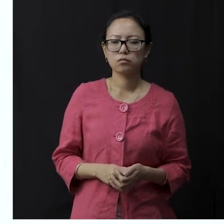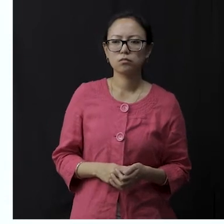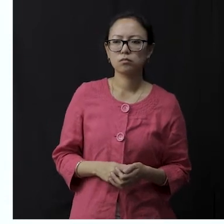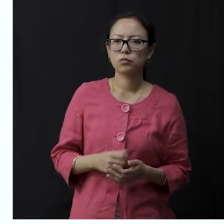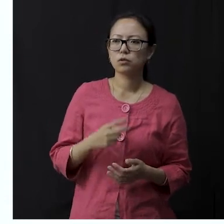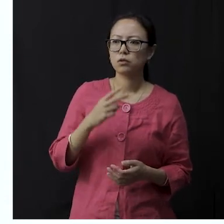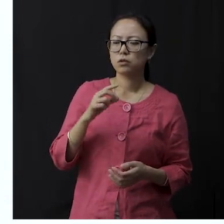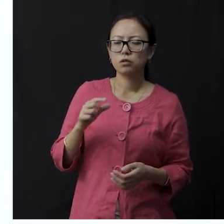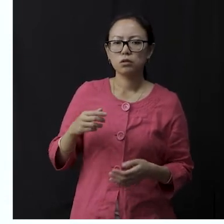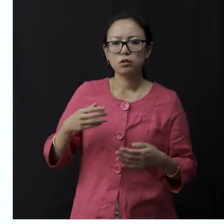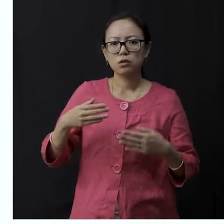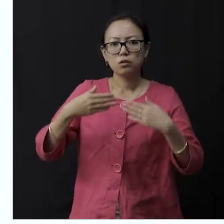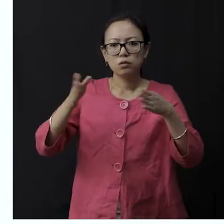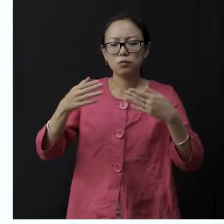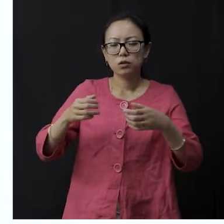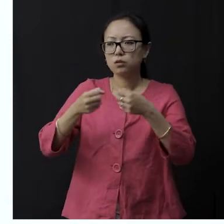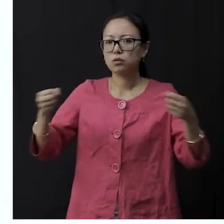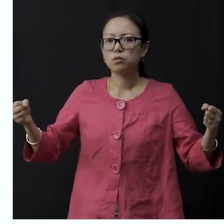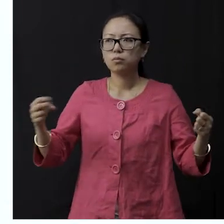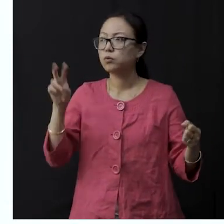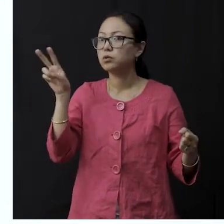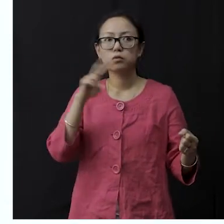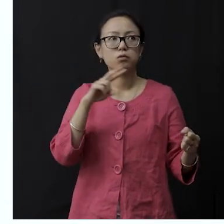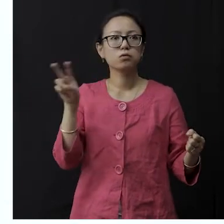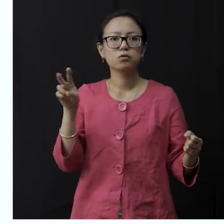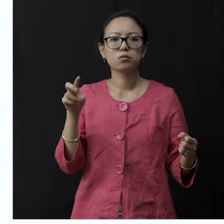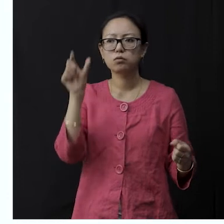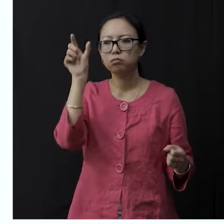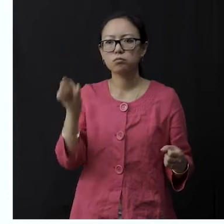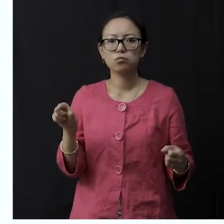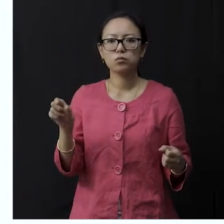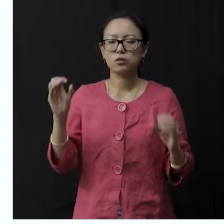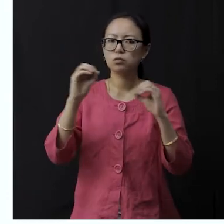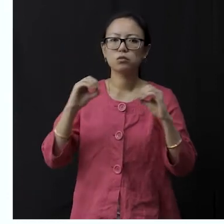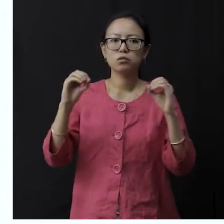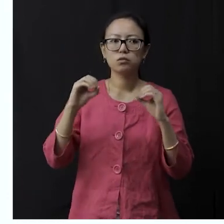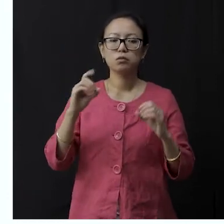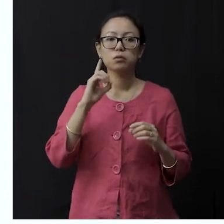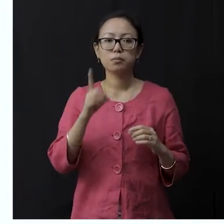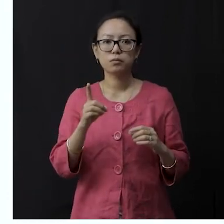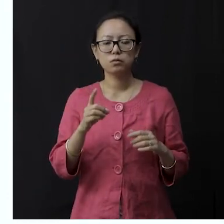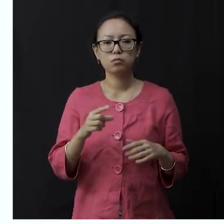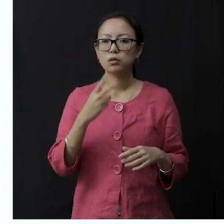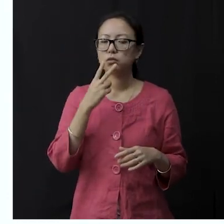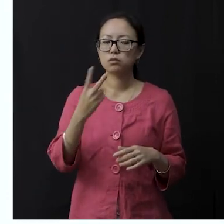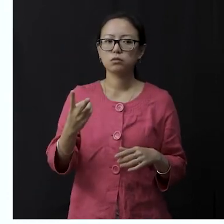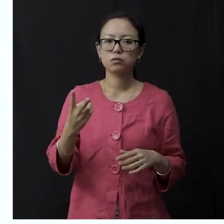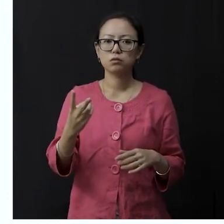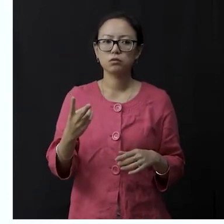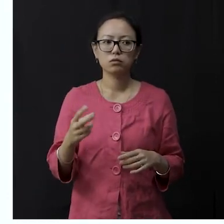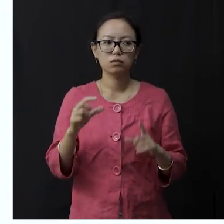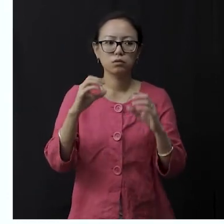the busy beetle. That means this beetle, they were flying around. They were very busy in the night, in the dark,